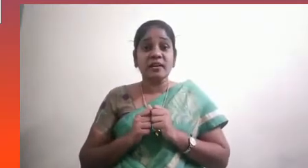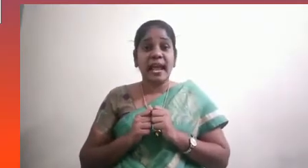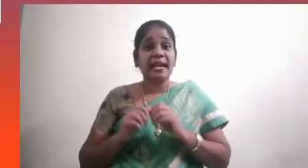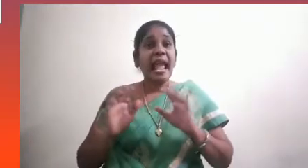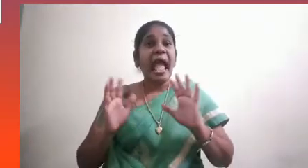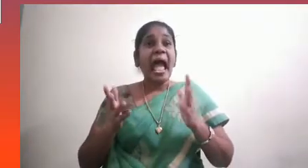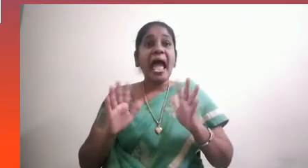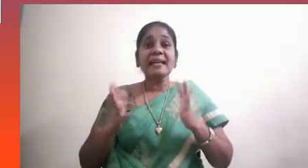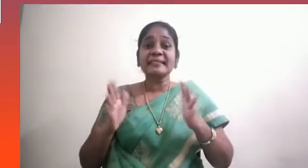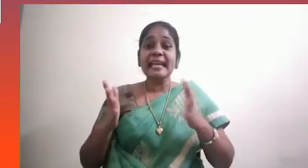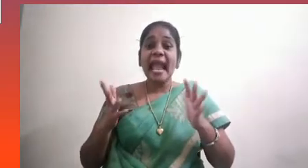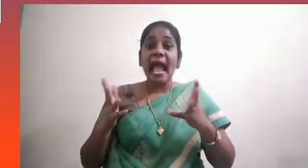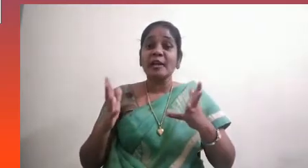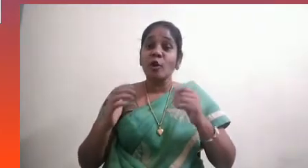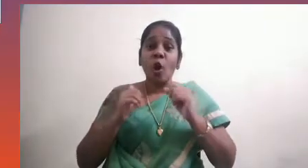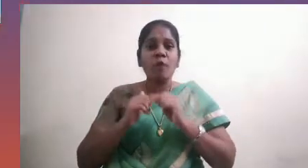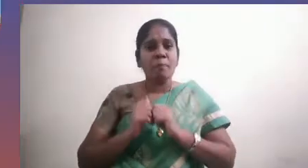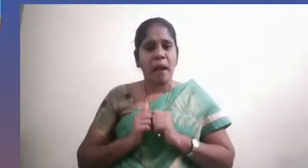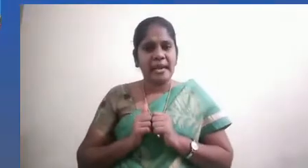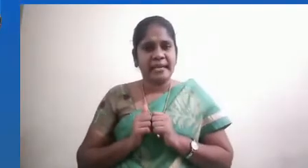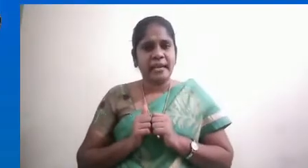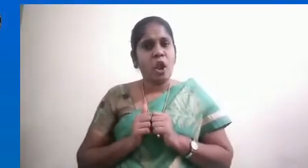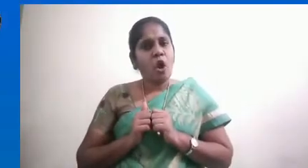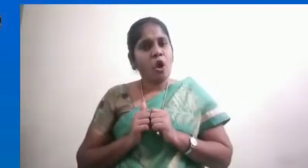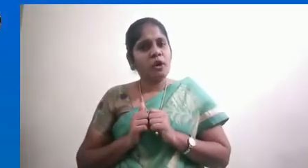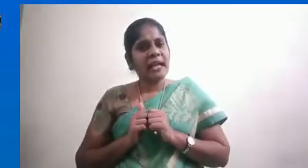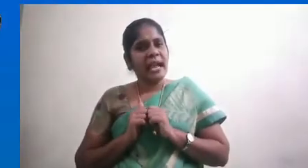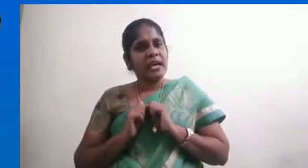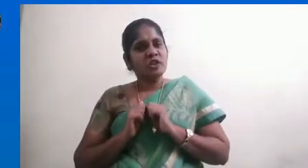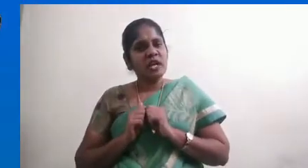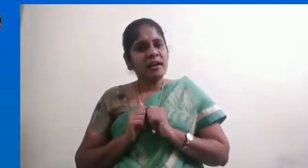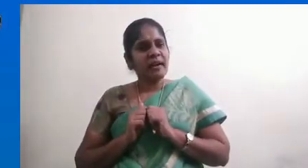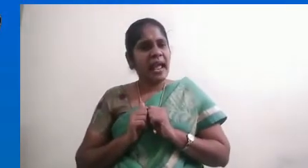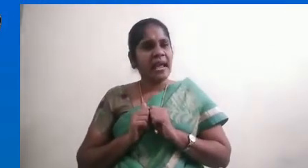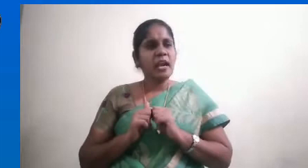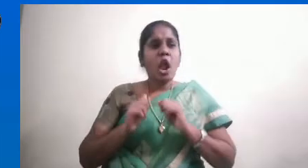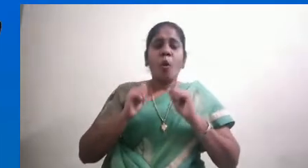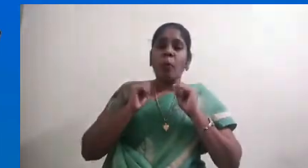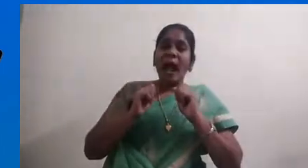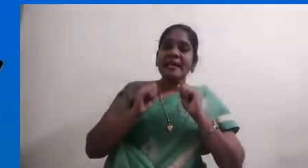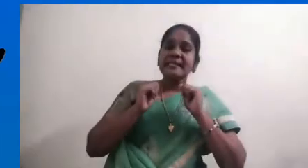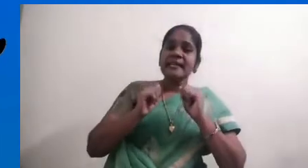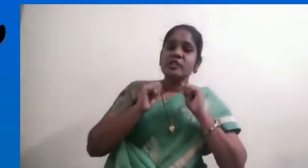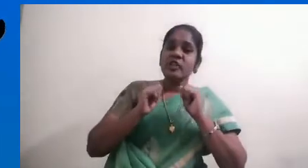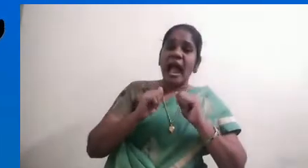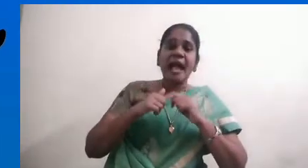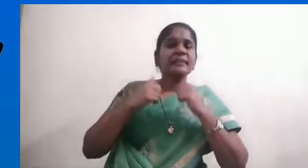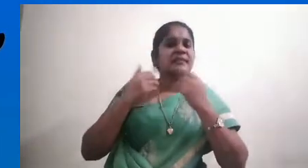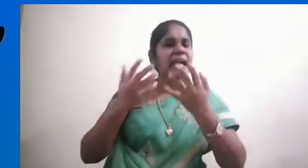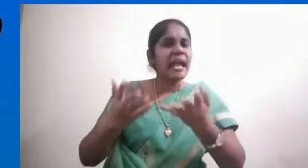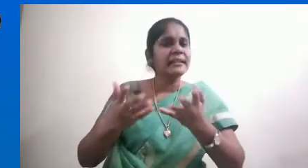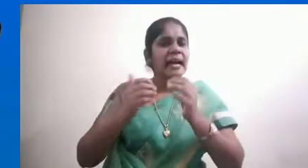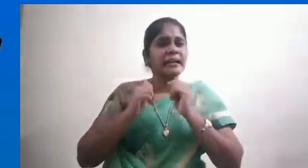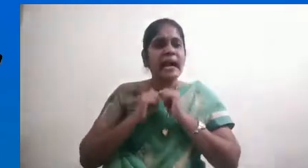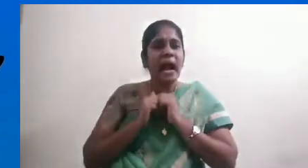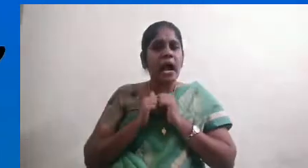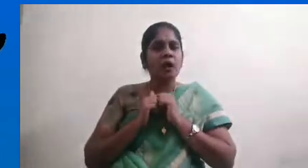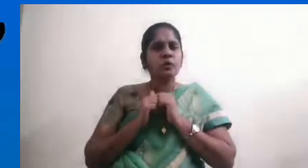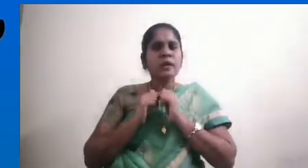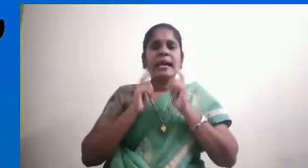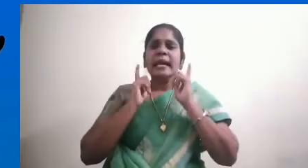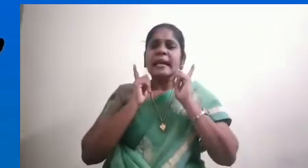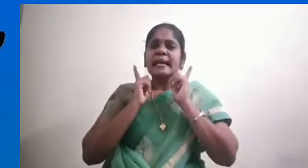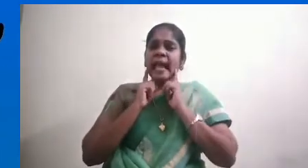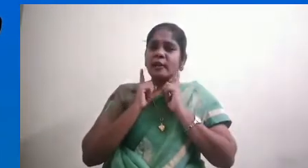beans, children, as he had no money. Okay, children, why did Jack sell the